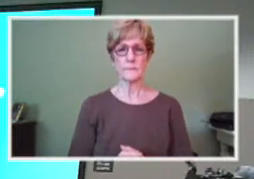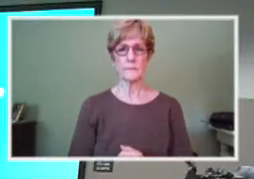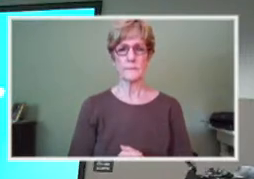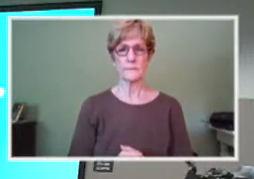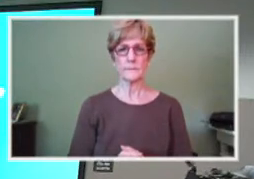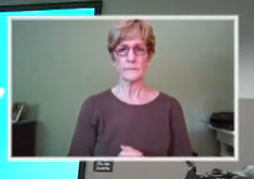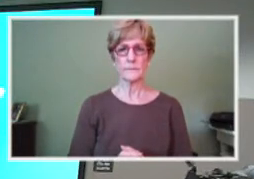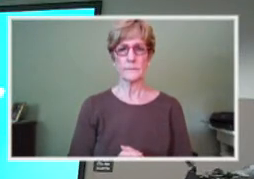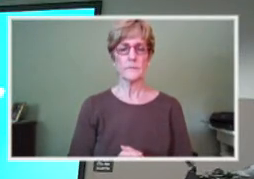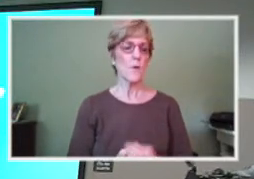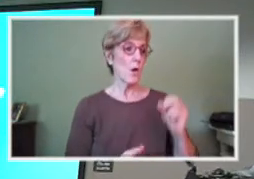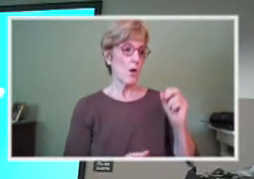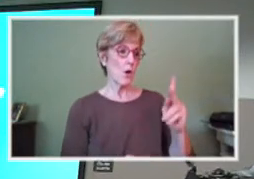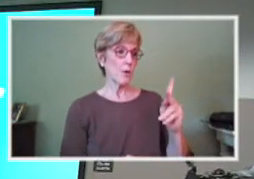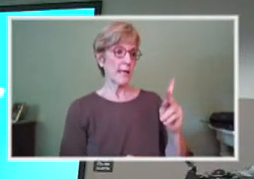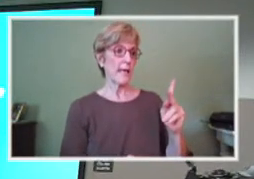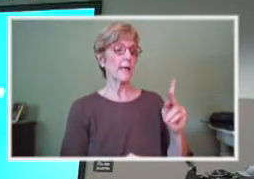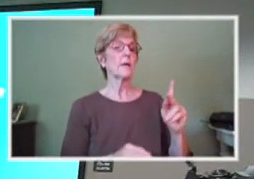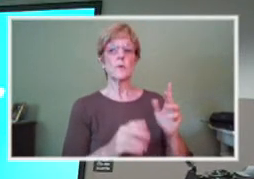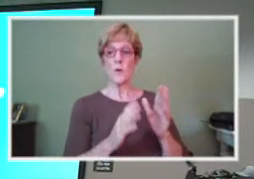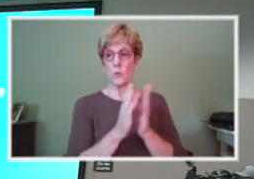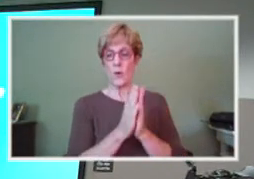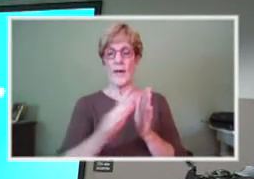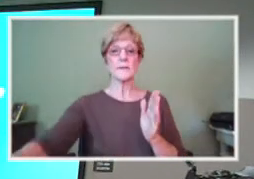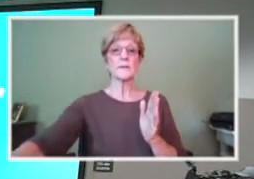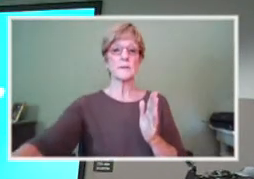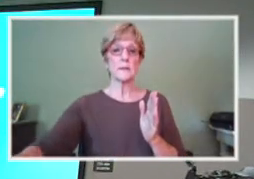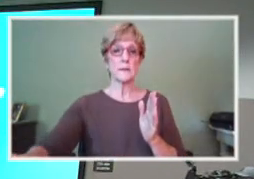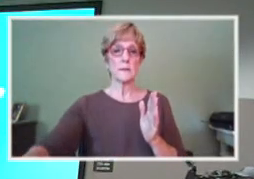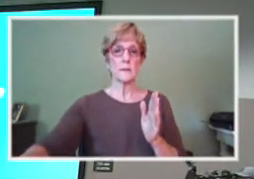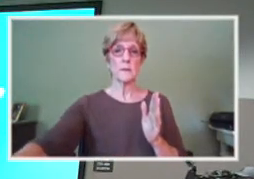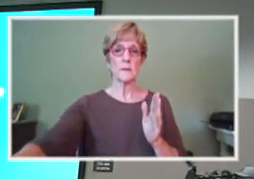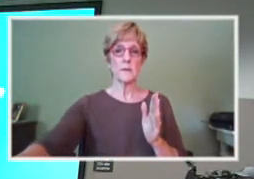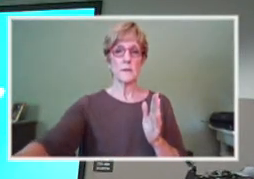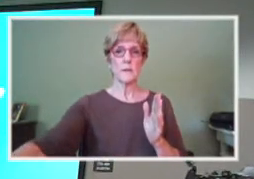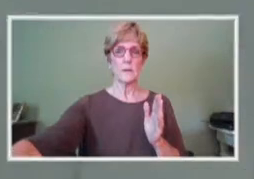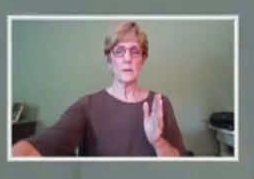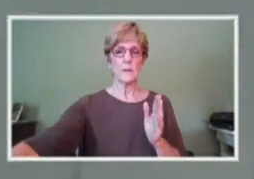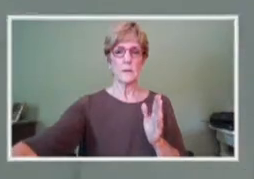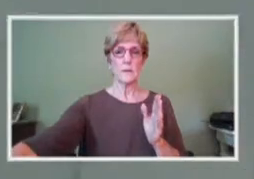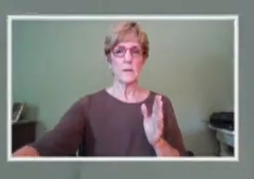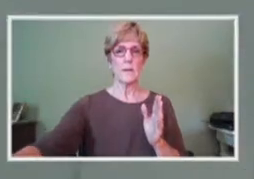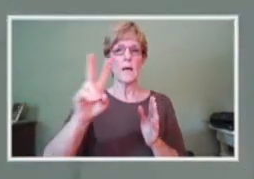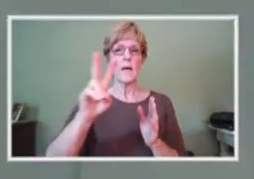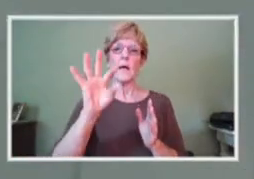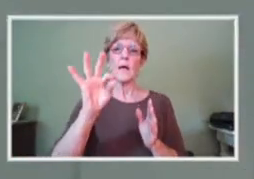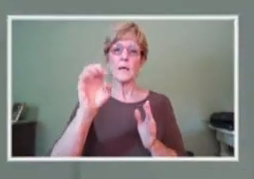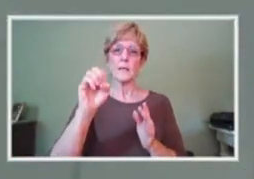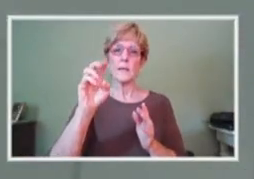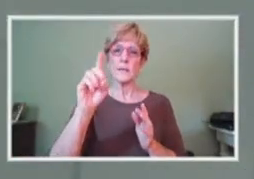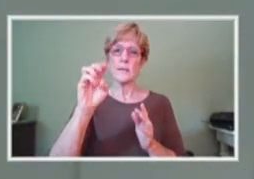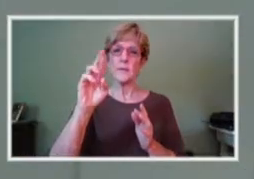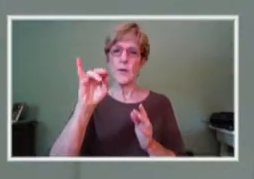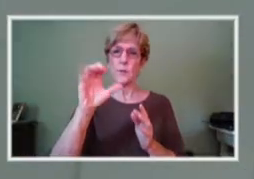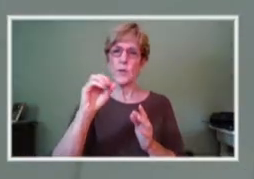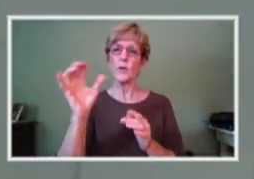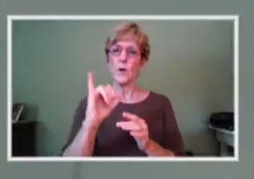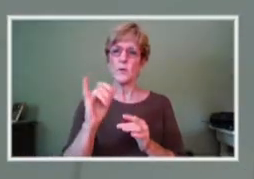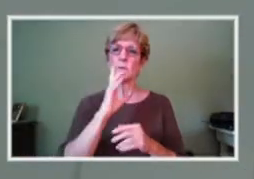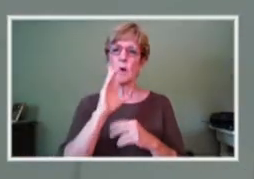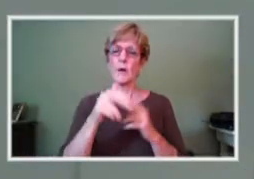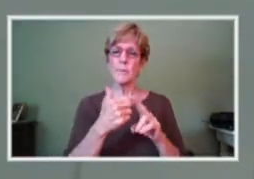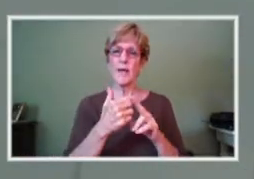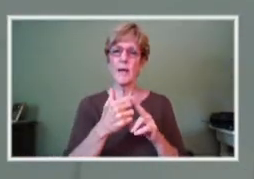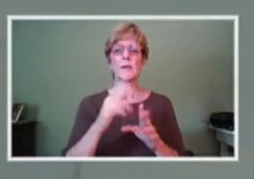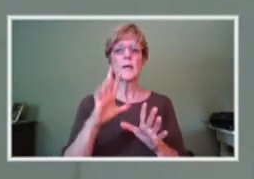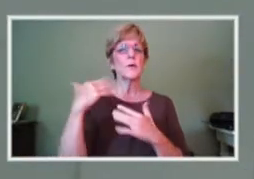Sorry, we'll ask Federico to join the chief in this presentation as well with his responsibilities and accountabilities in this